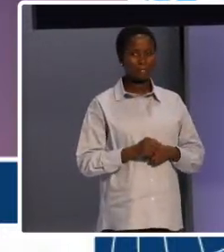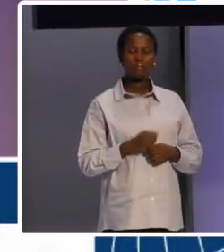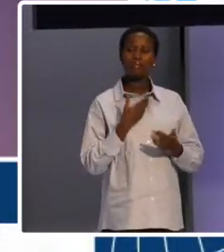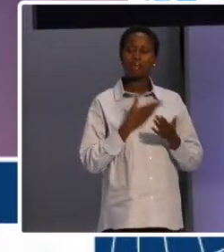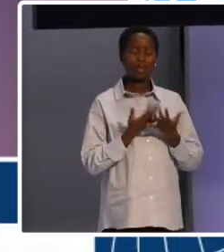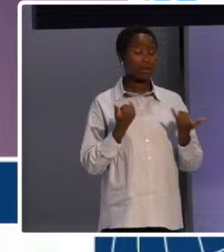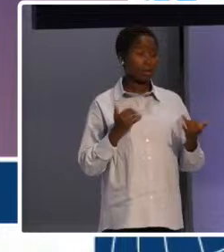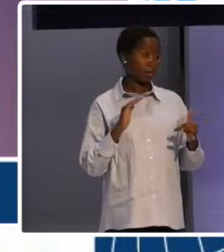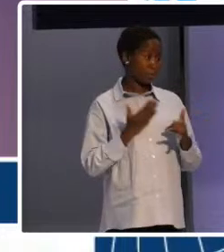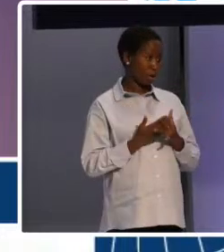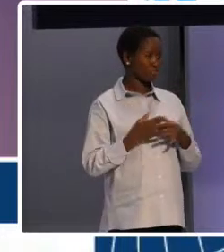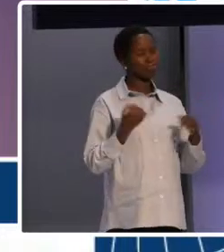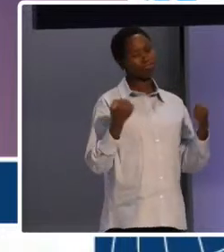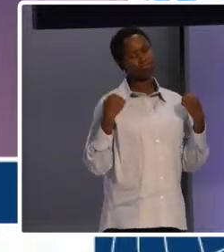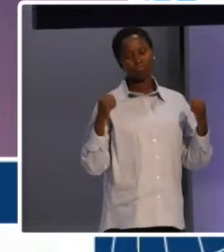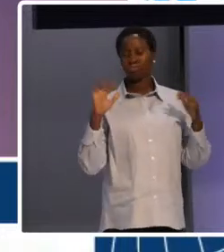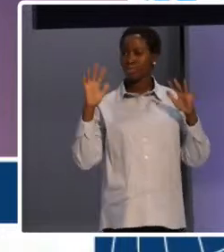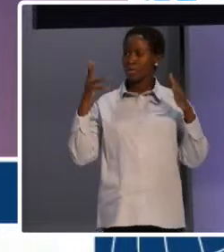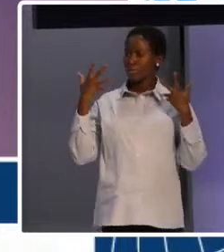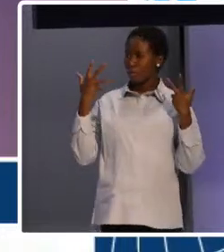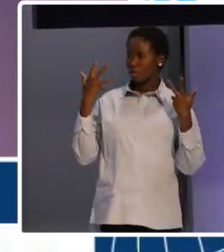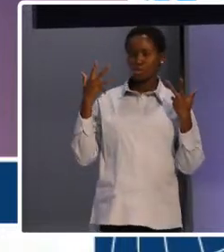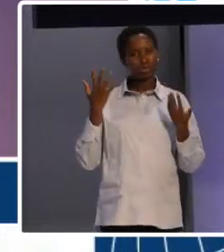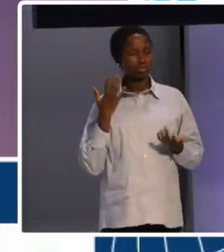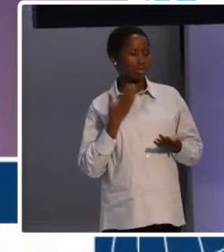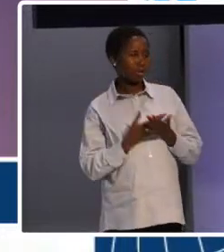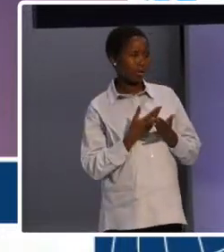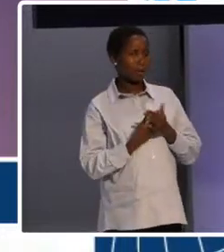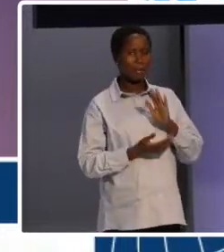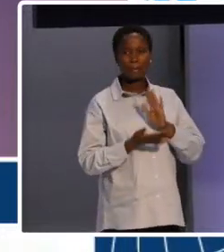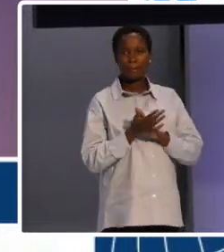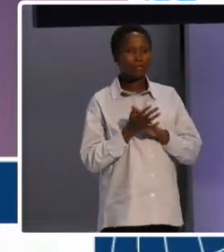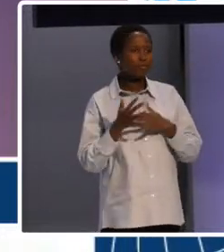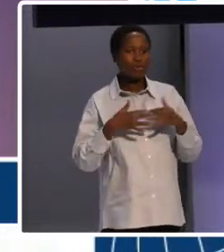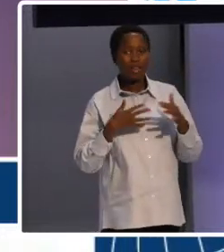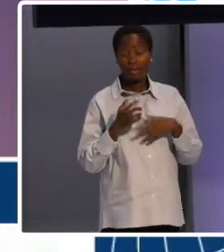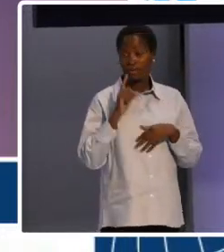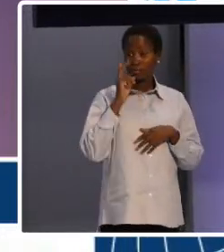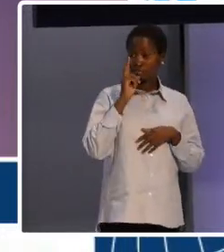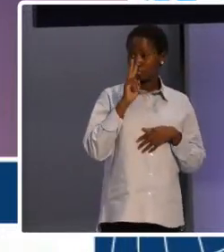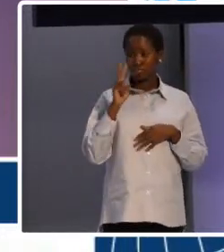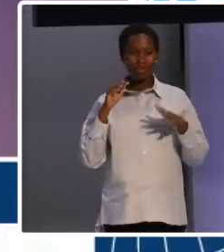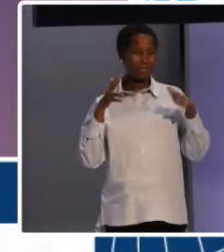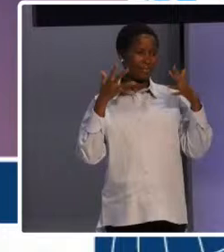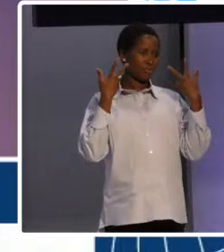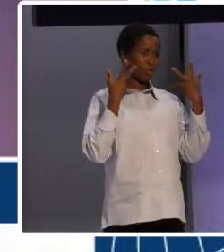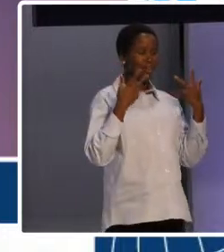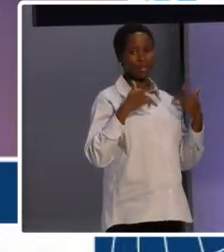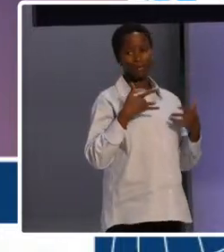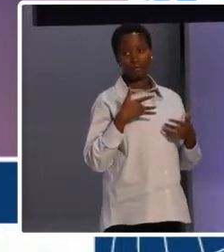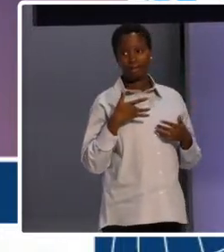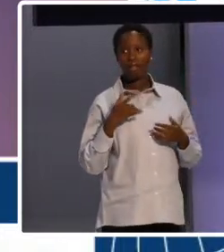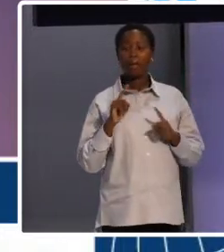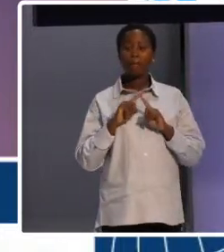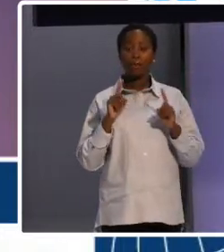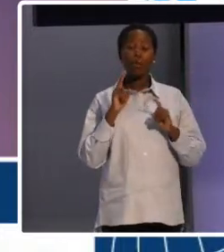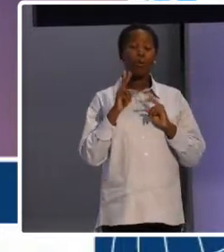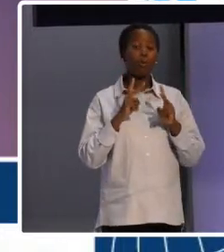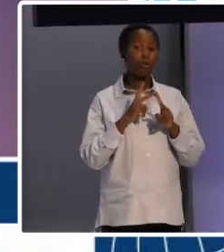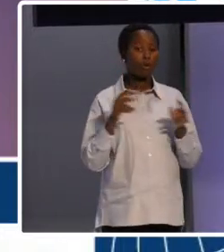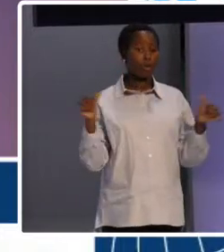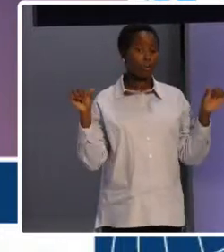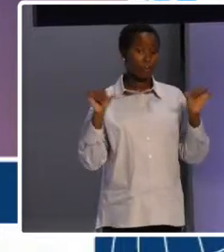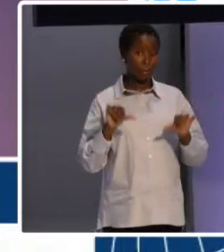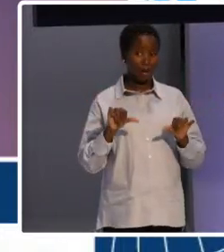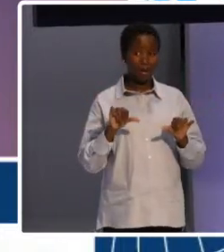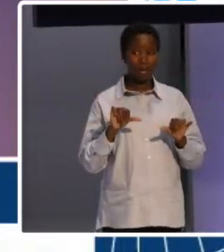of a stretch. You can go to wherever you can to refresh yourself, and we will reconvene so